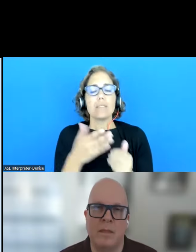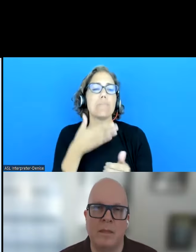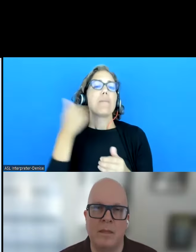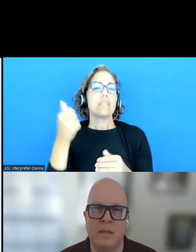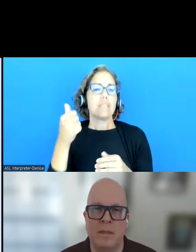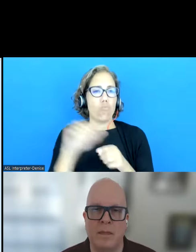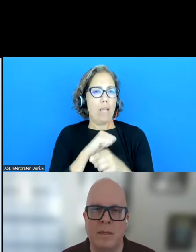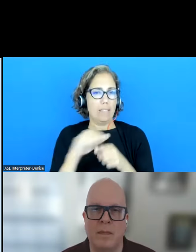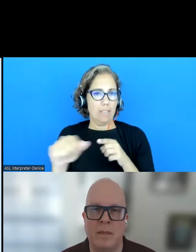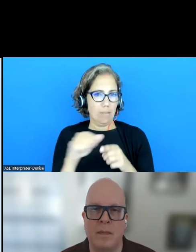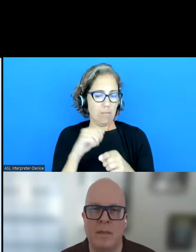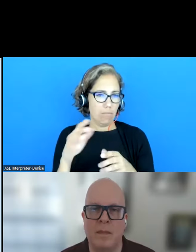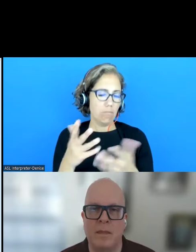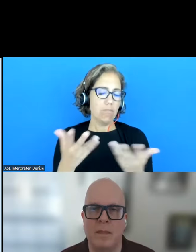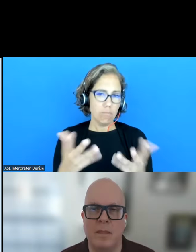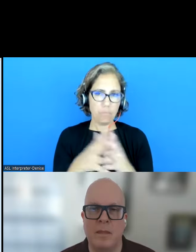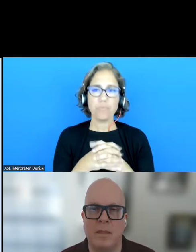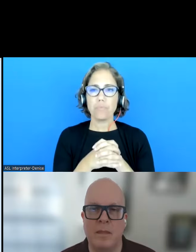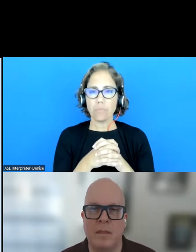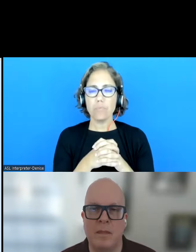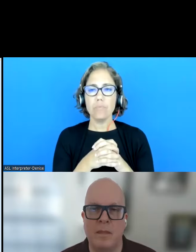practice. And